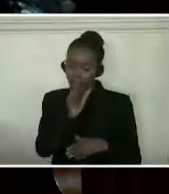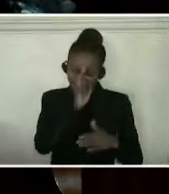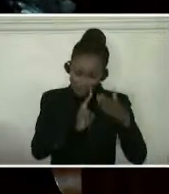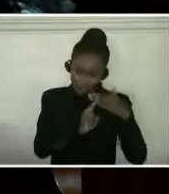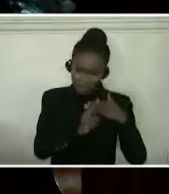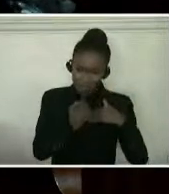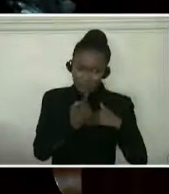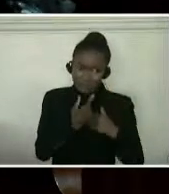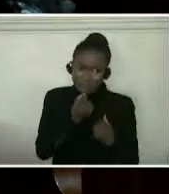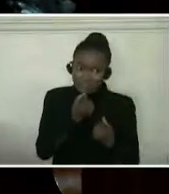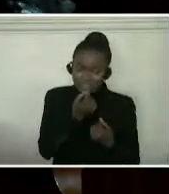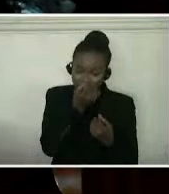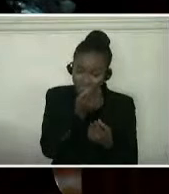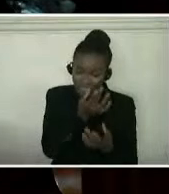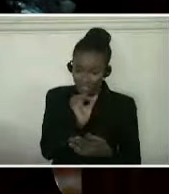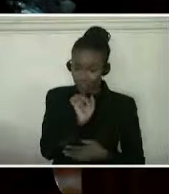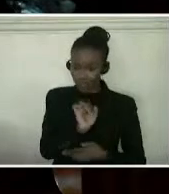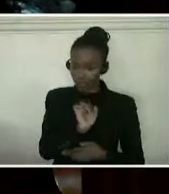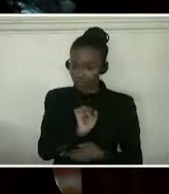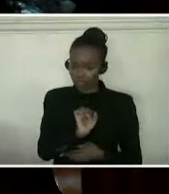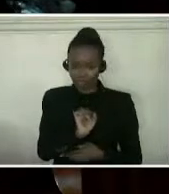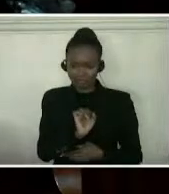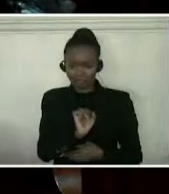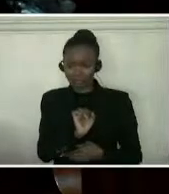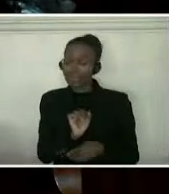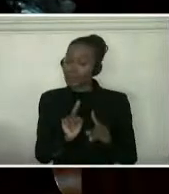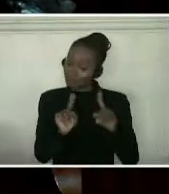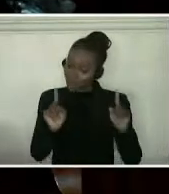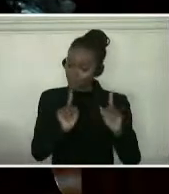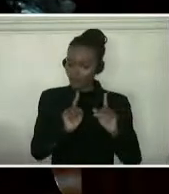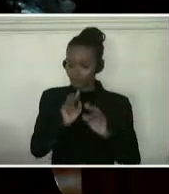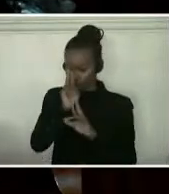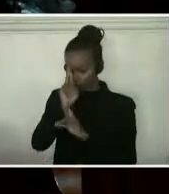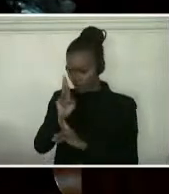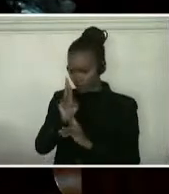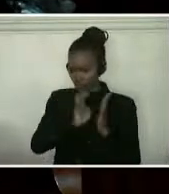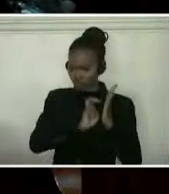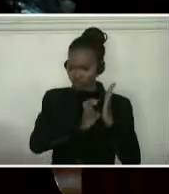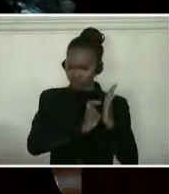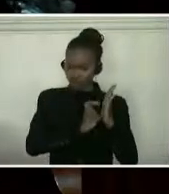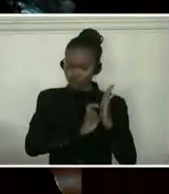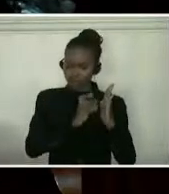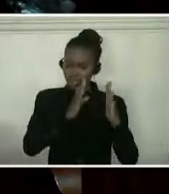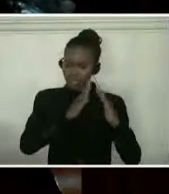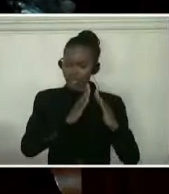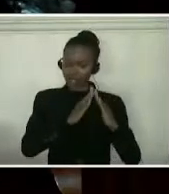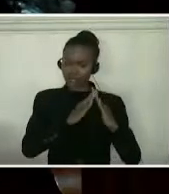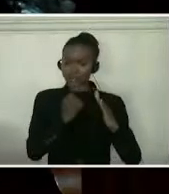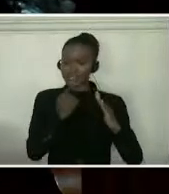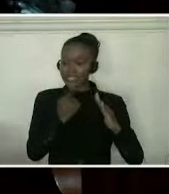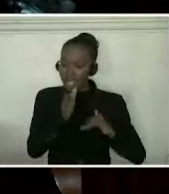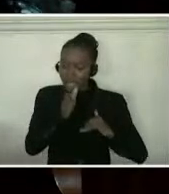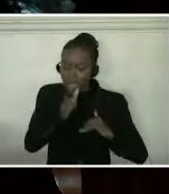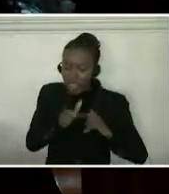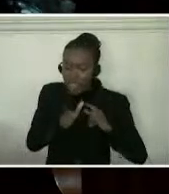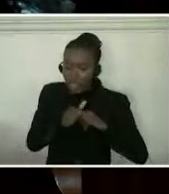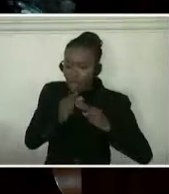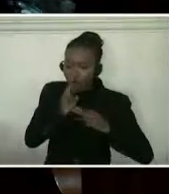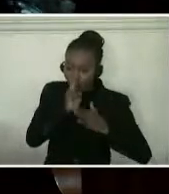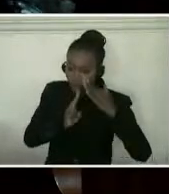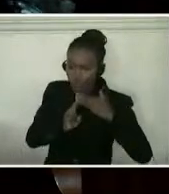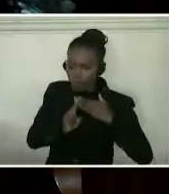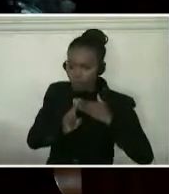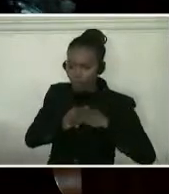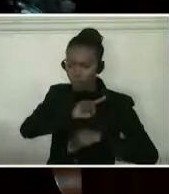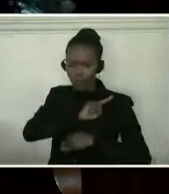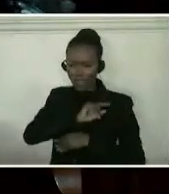again respecting the rules of the house i'm saying honorable thing because when you are debating we are not